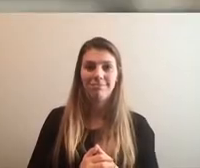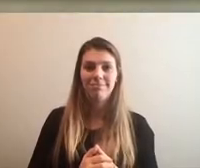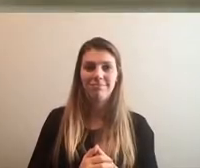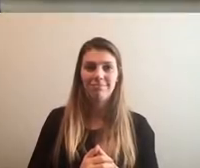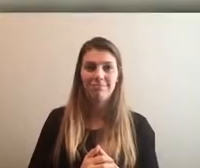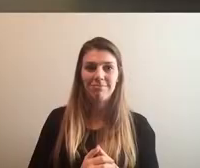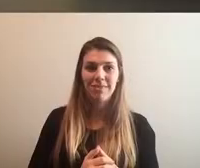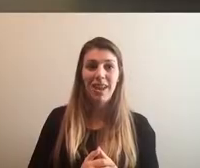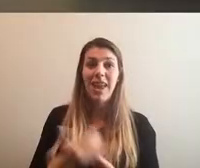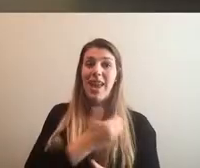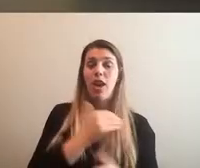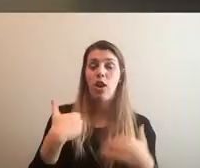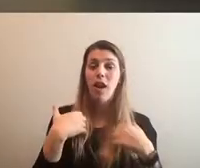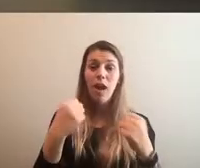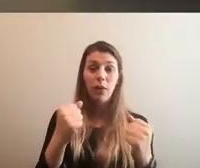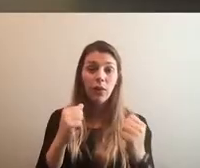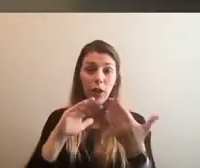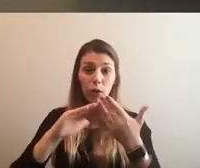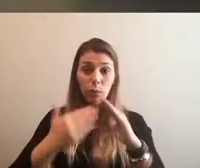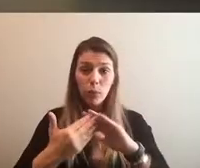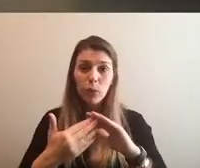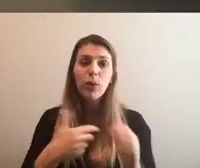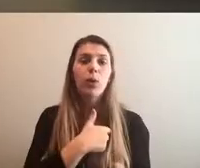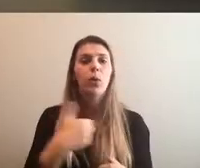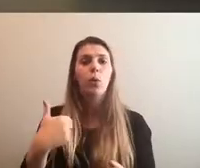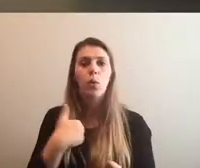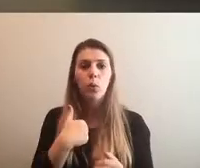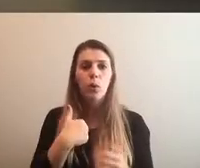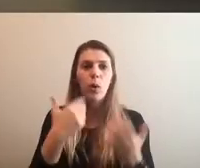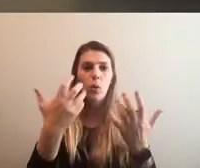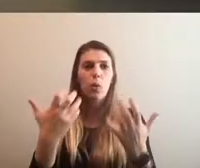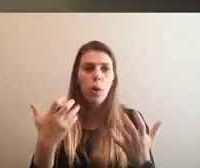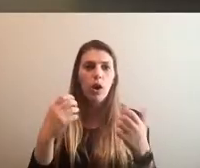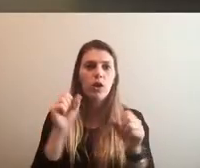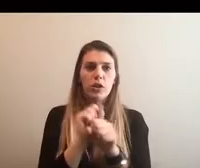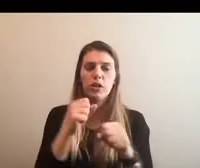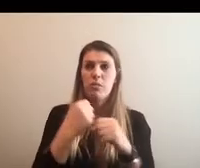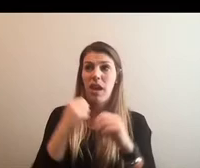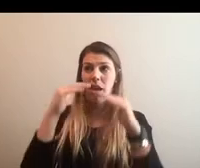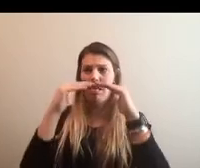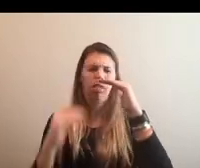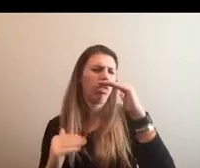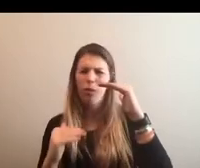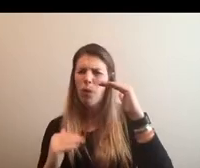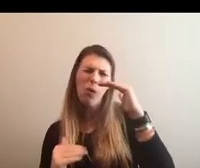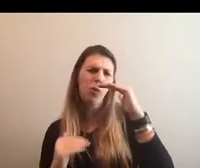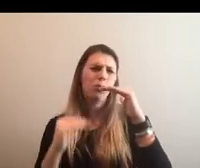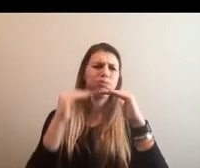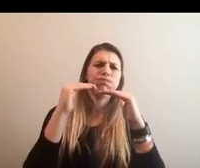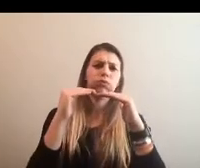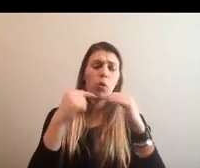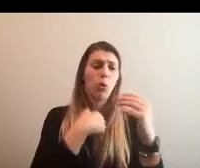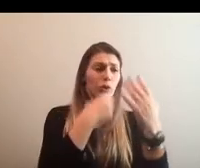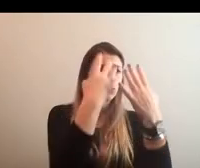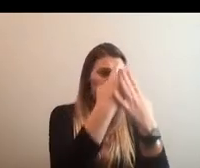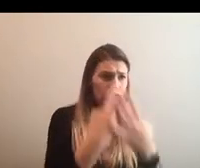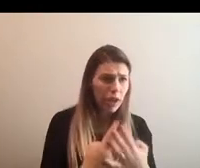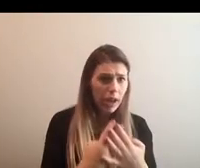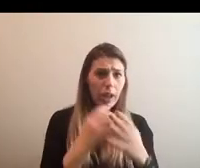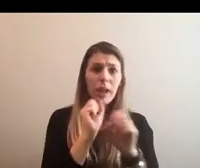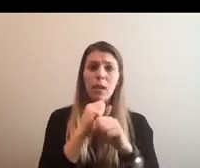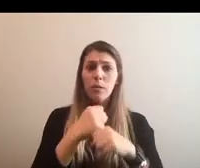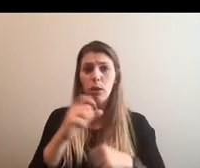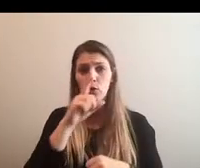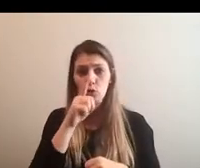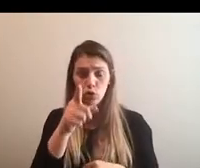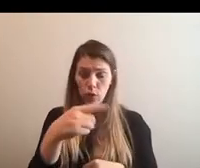In our healthy communities, we are out to erase health disparities through our screenings and then making sure that you get